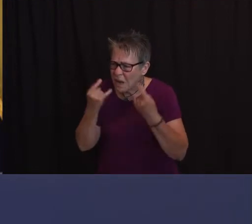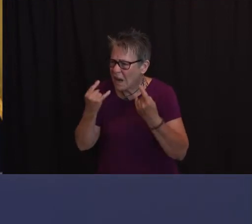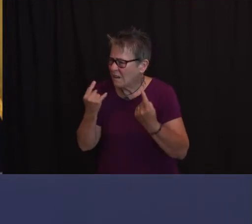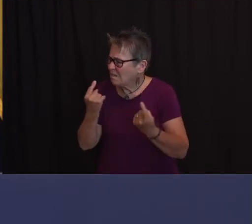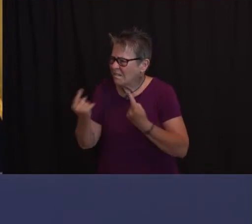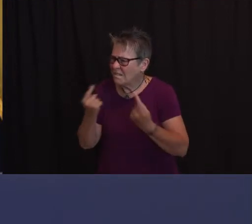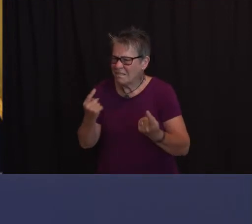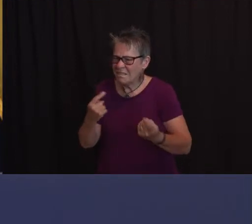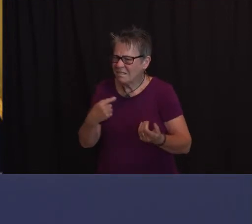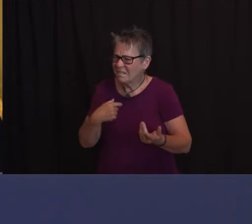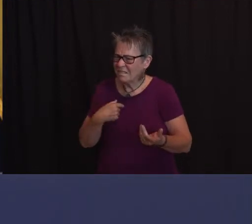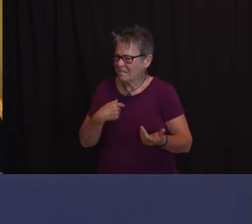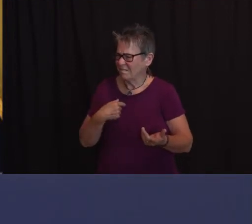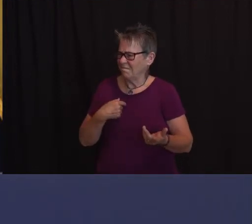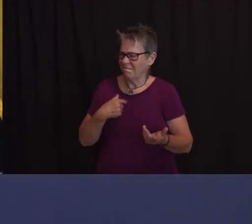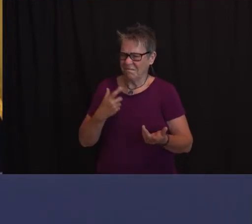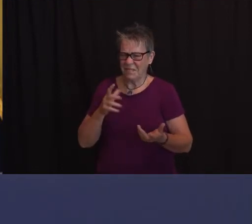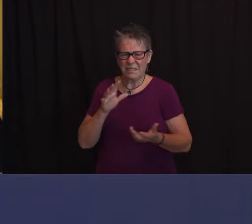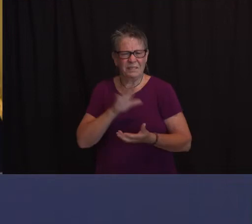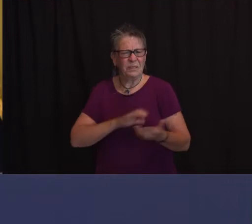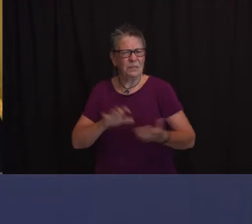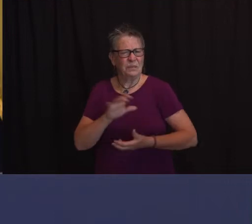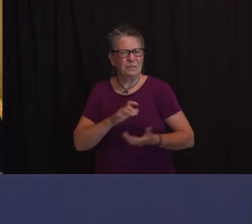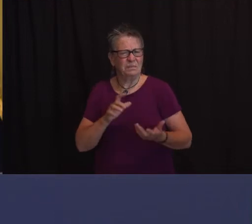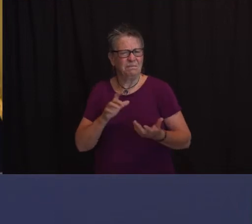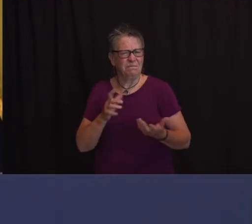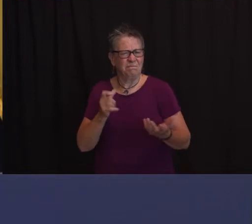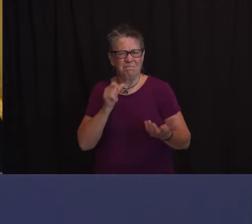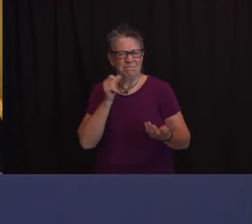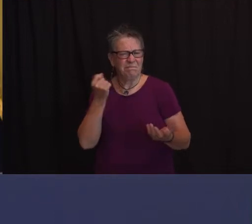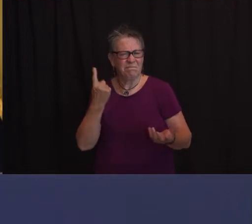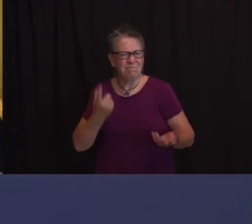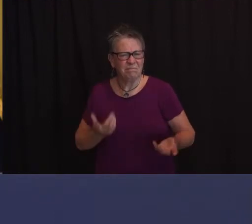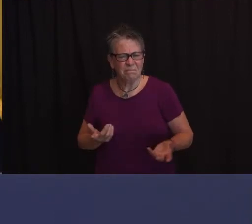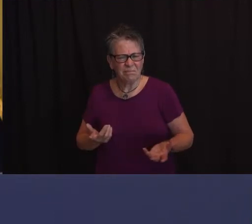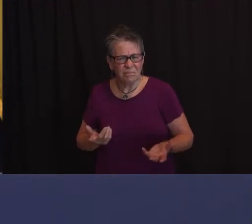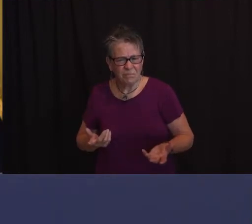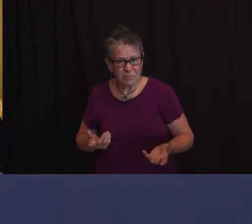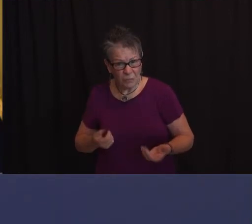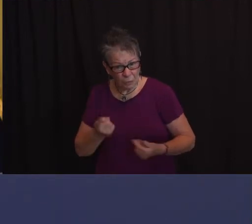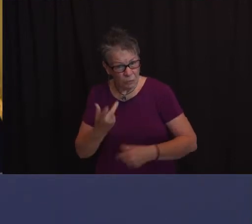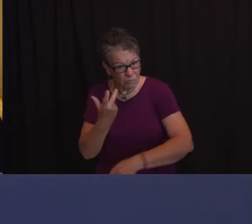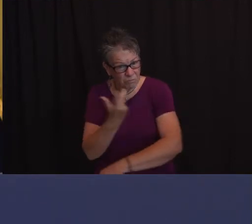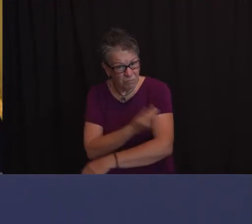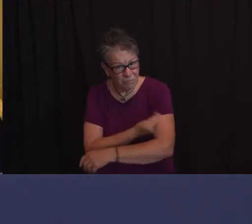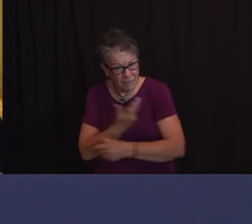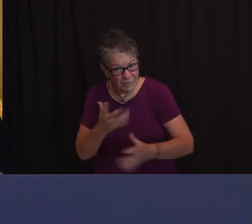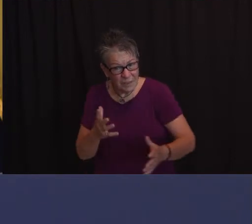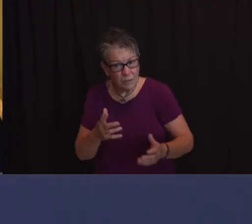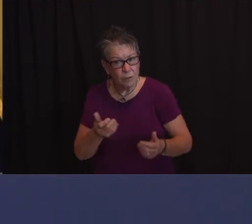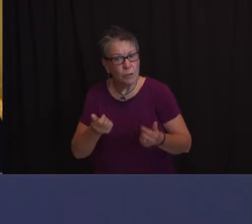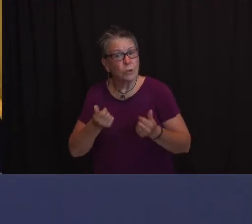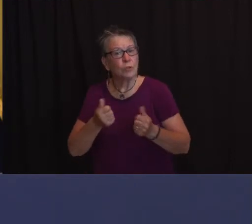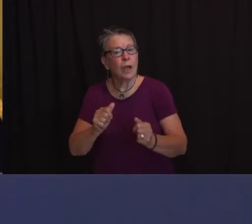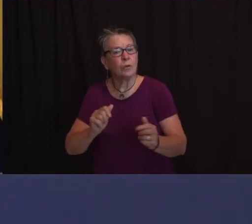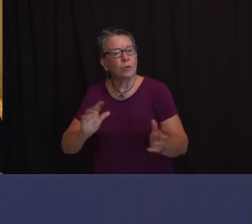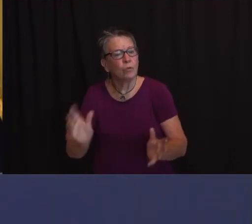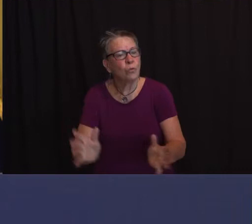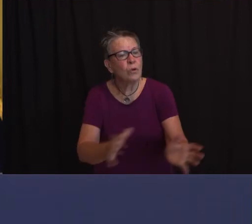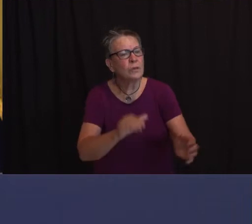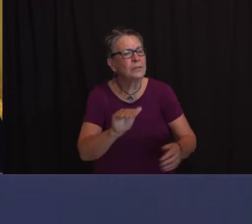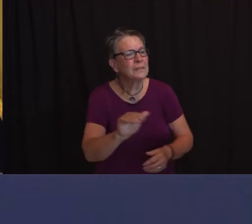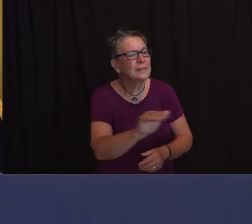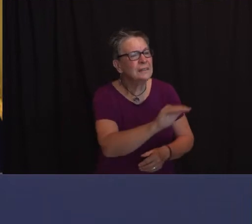can influence the folks who are not yet vaccinated to get vaccinated, because that's our one ticket to making sure we don't have to go back to